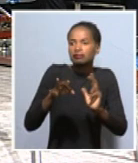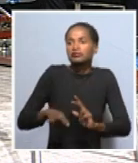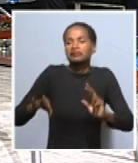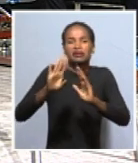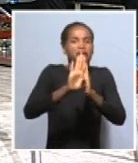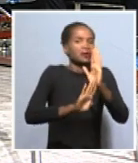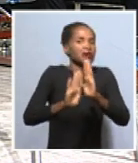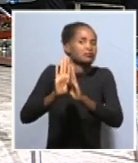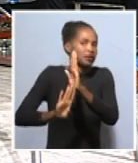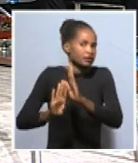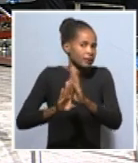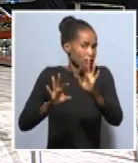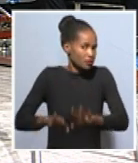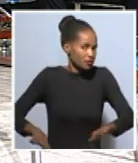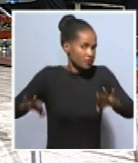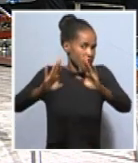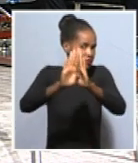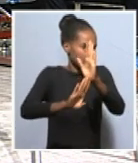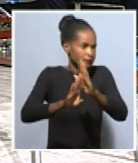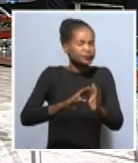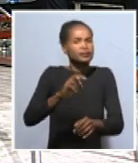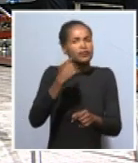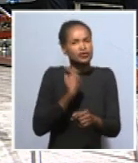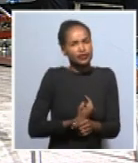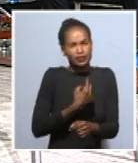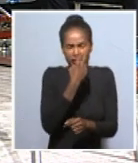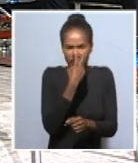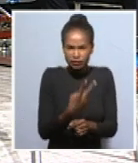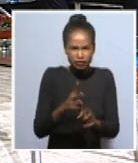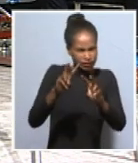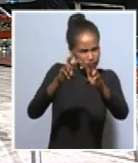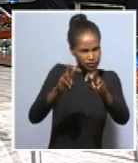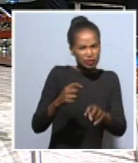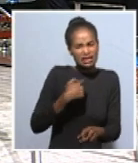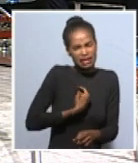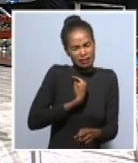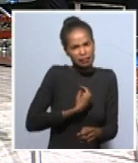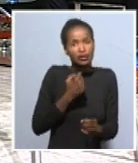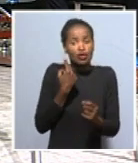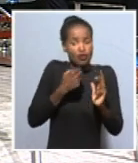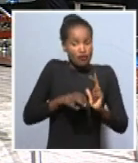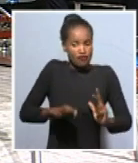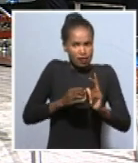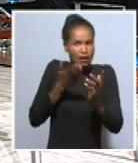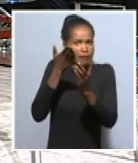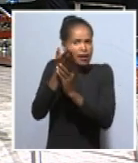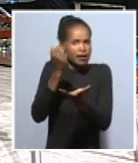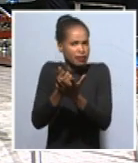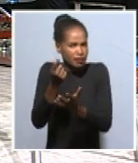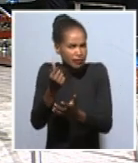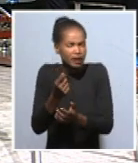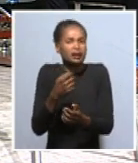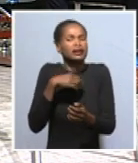of course, look at the motivation of that farmer in terms of how they've been affected. And of course, if the answer is